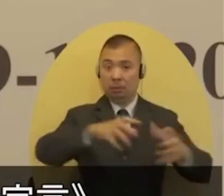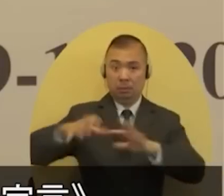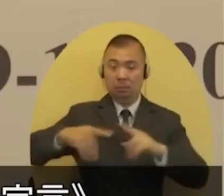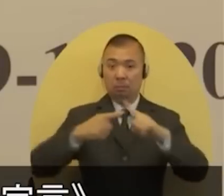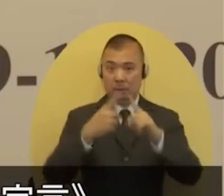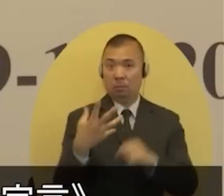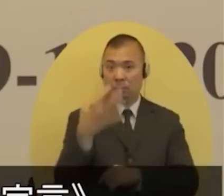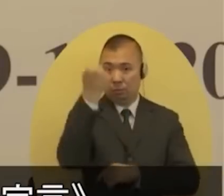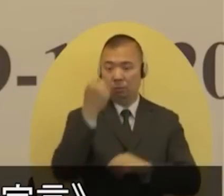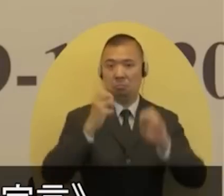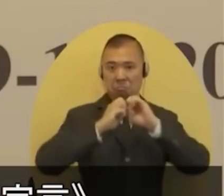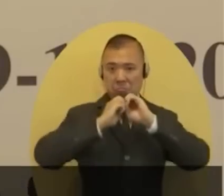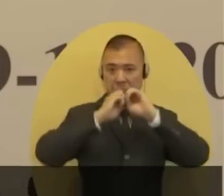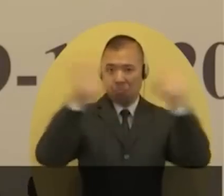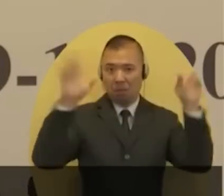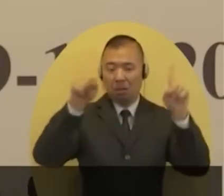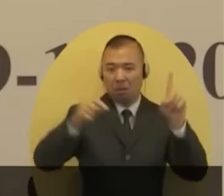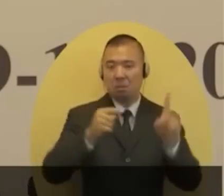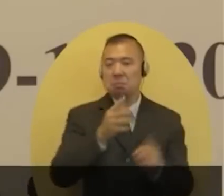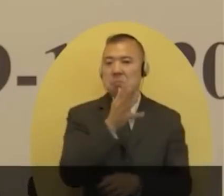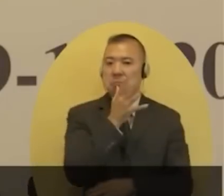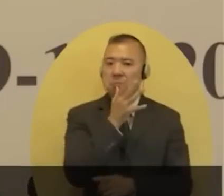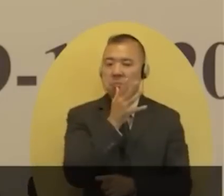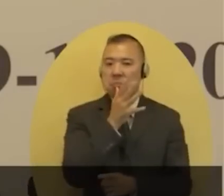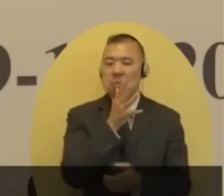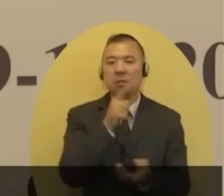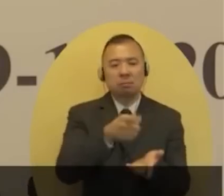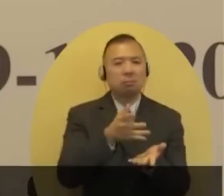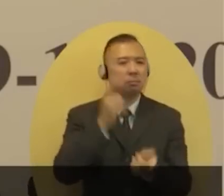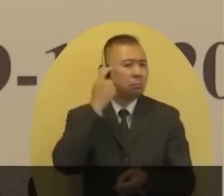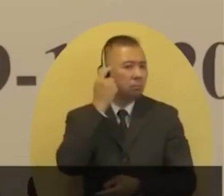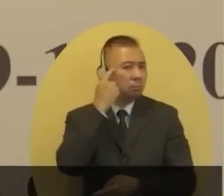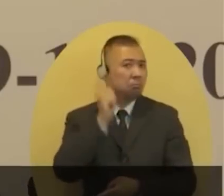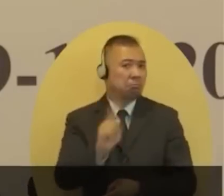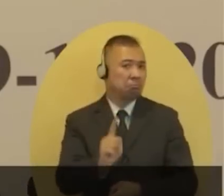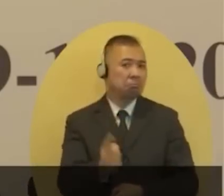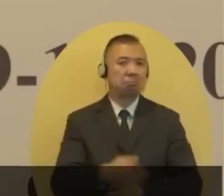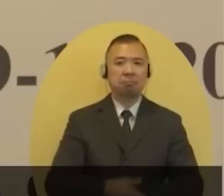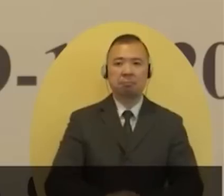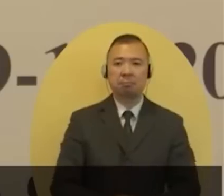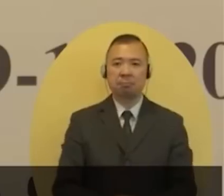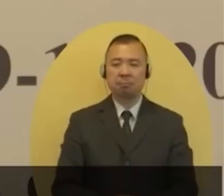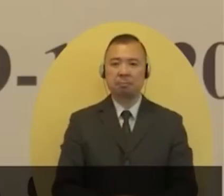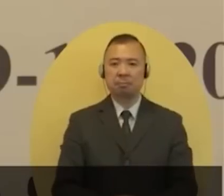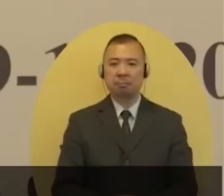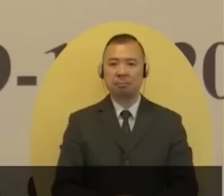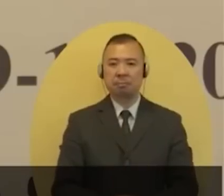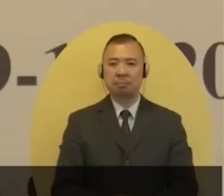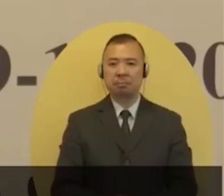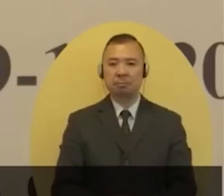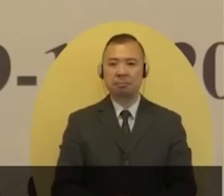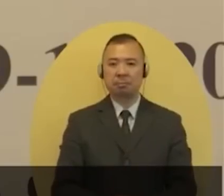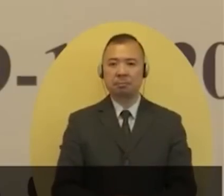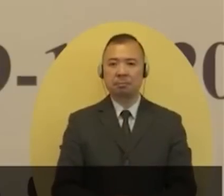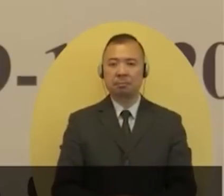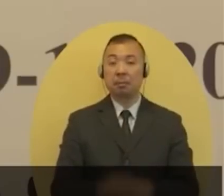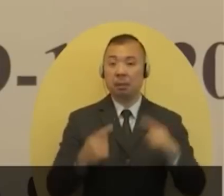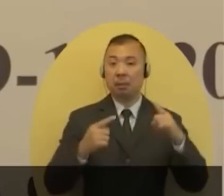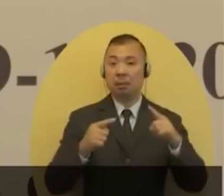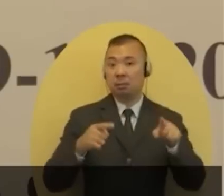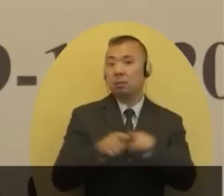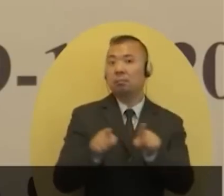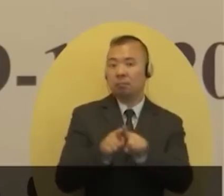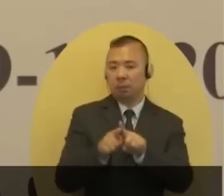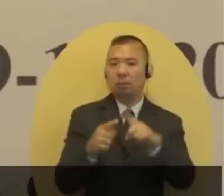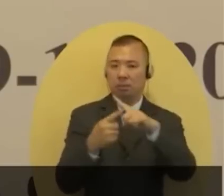Rights in particular, and about human rights education in general. So